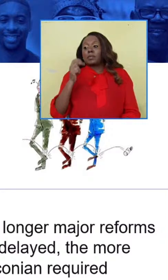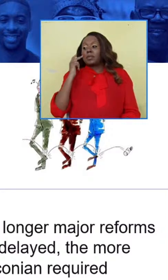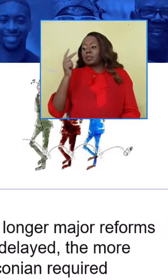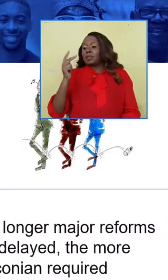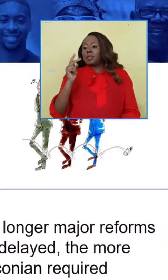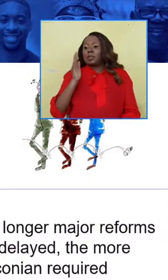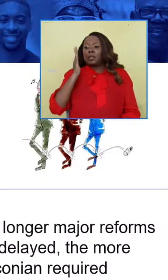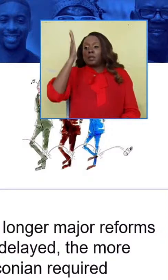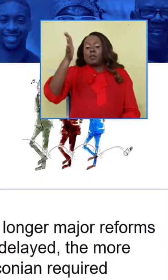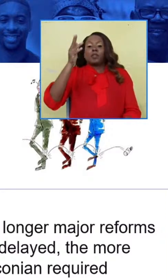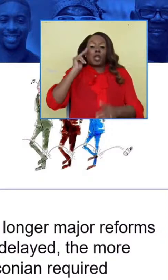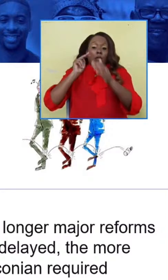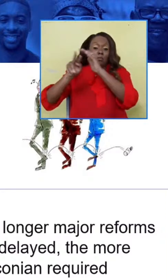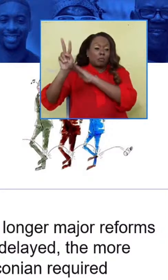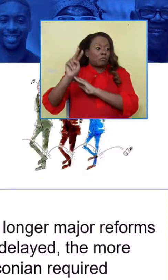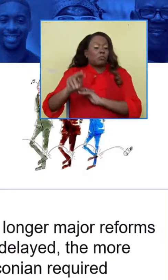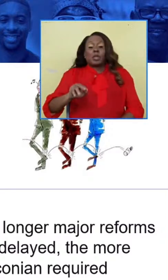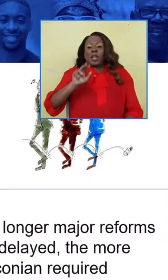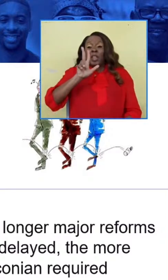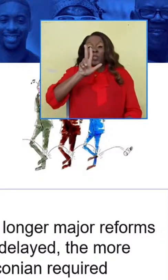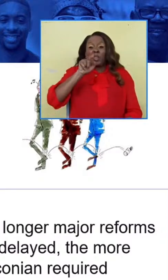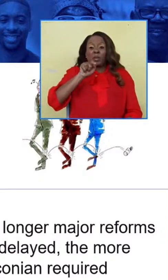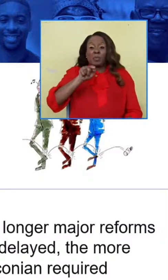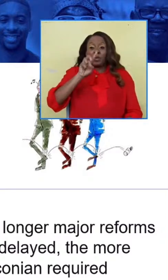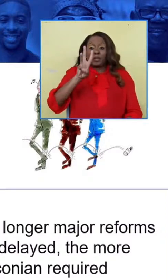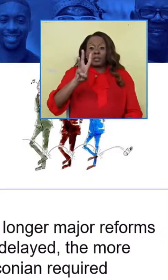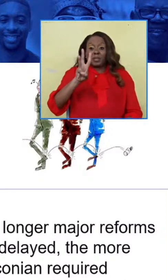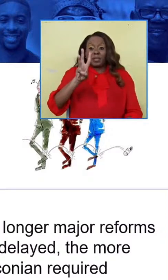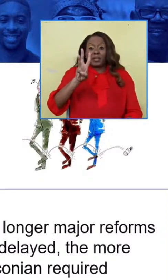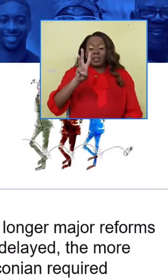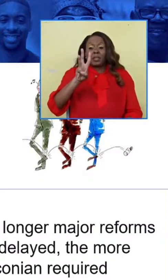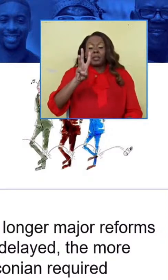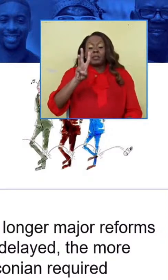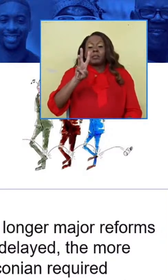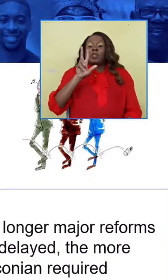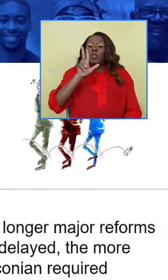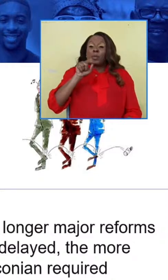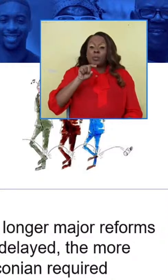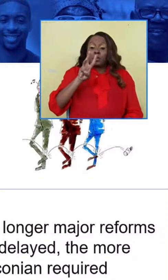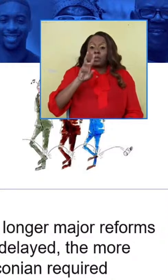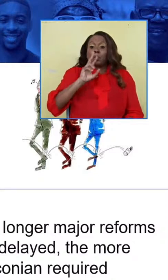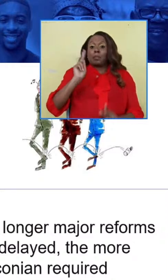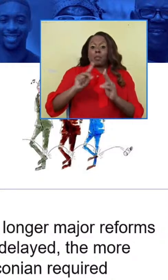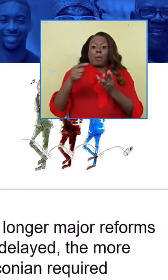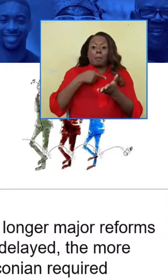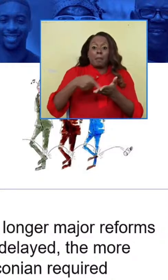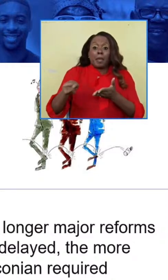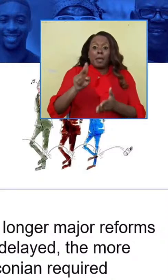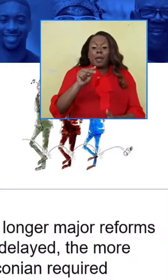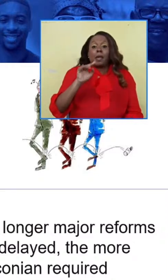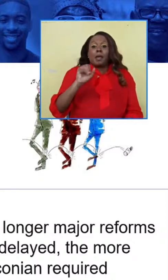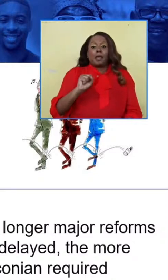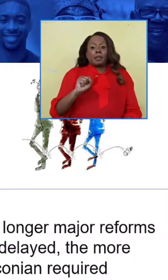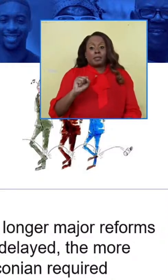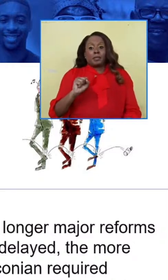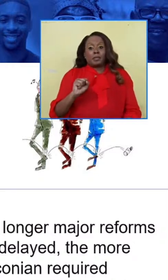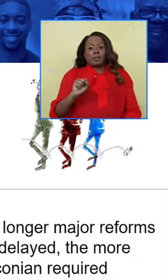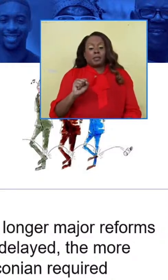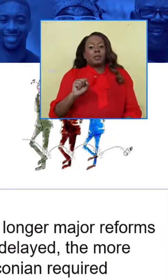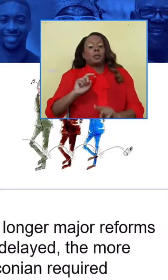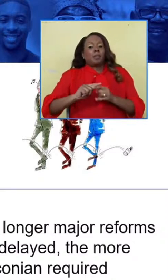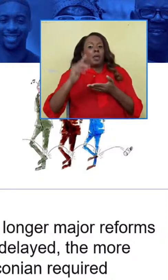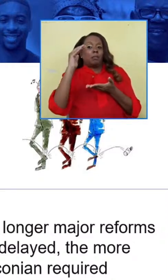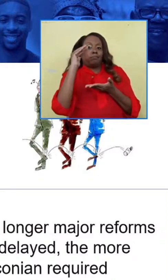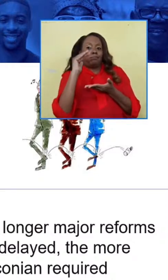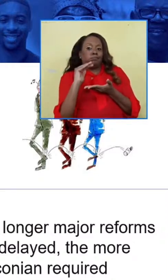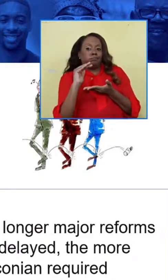You know, there's 3.6 people paying in for every one taken out back when reform was done 18 years ago. Today it's 2.4, or